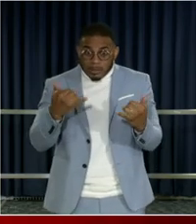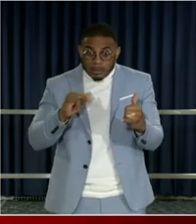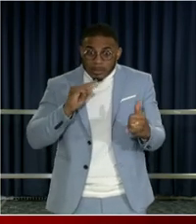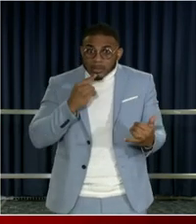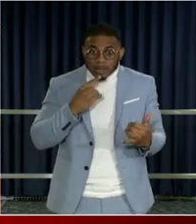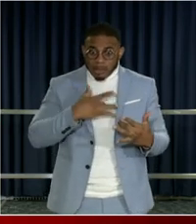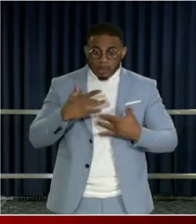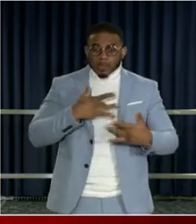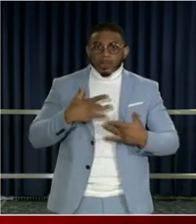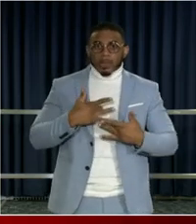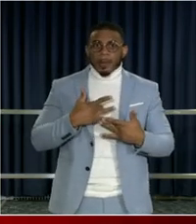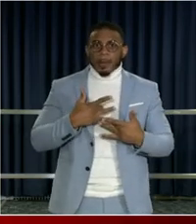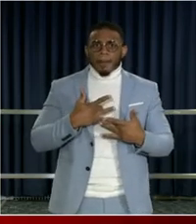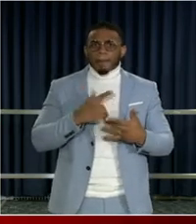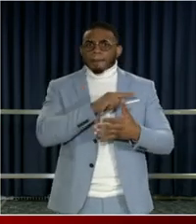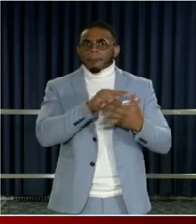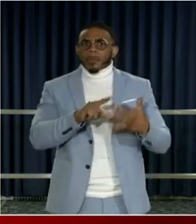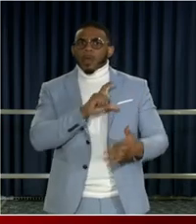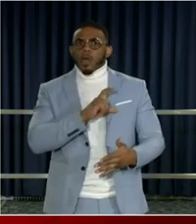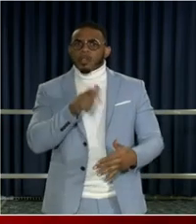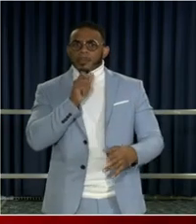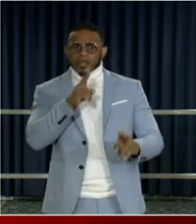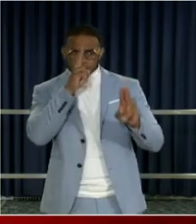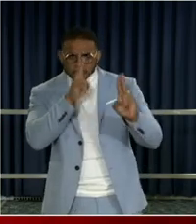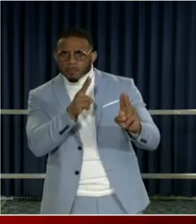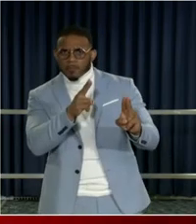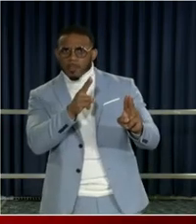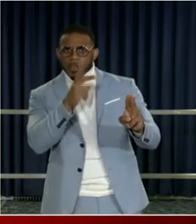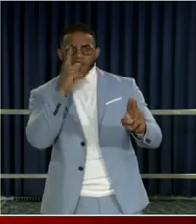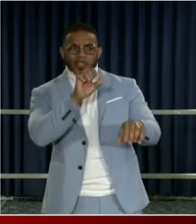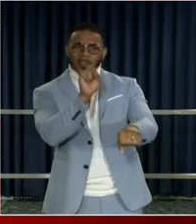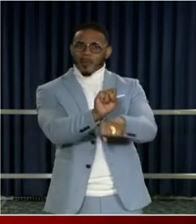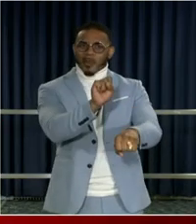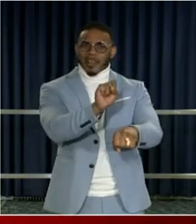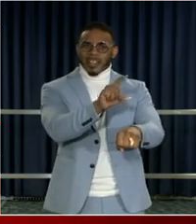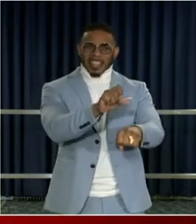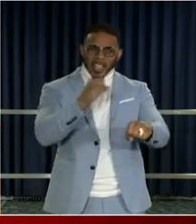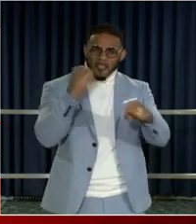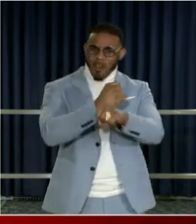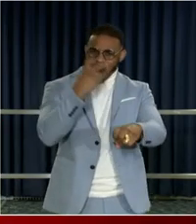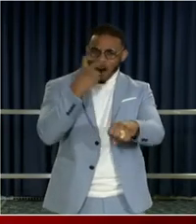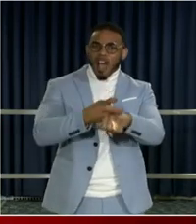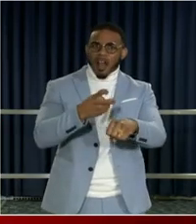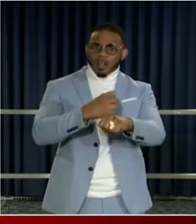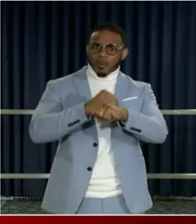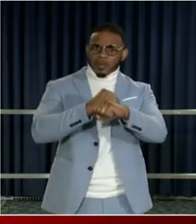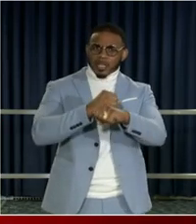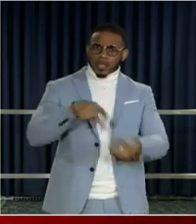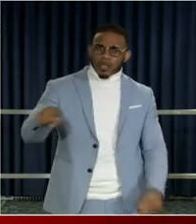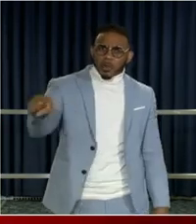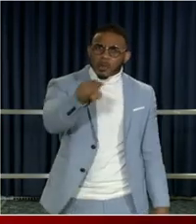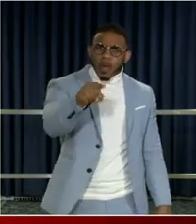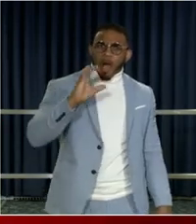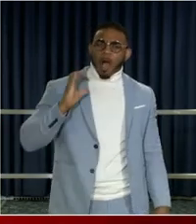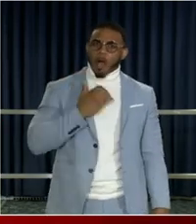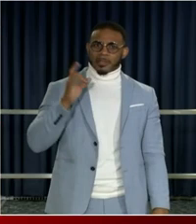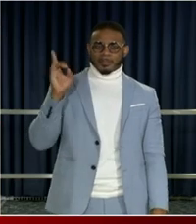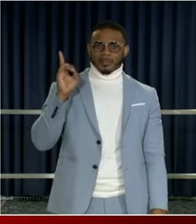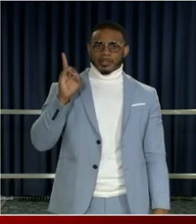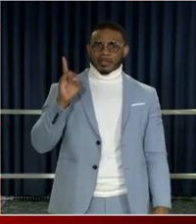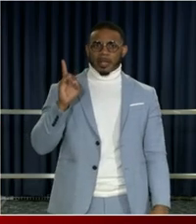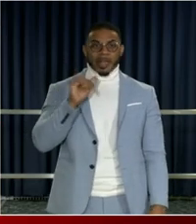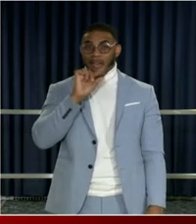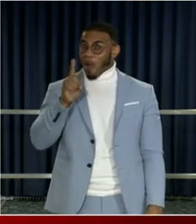nonetheless concerning. These officers should be commended for their work. They fought hard to protect our